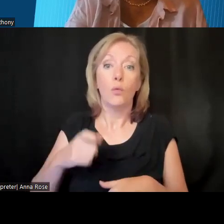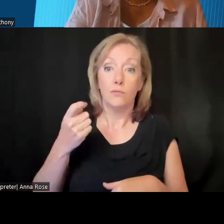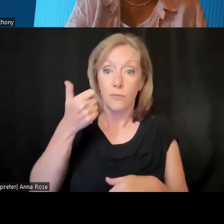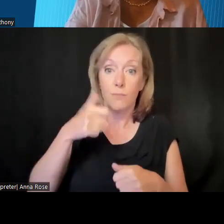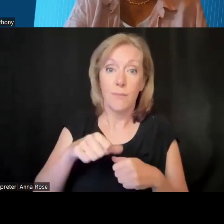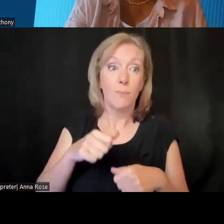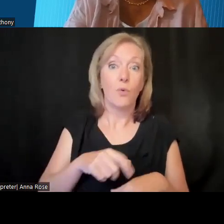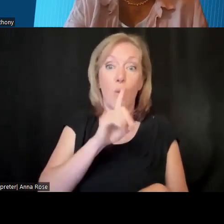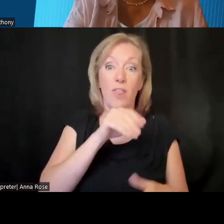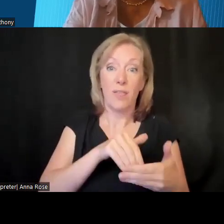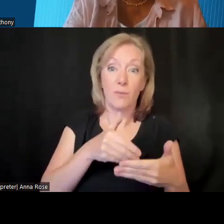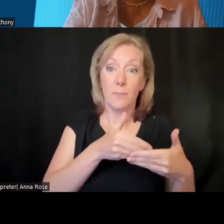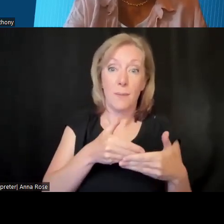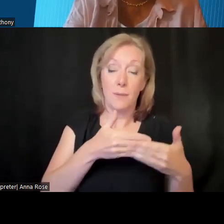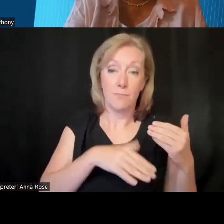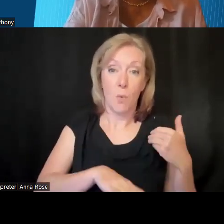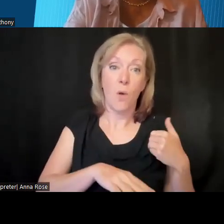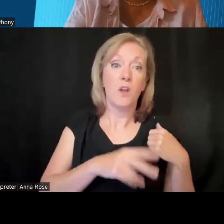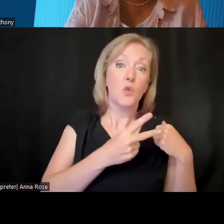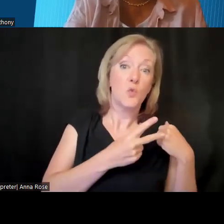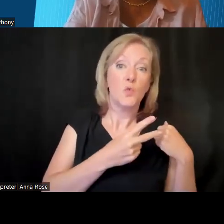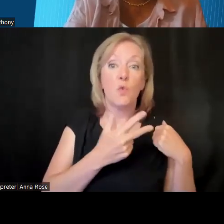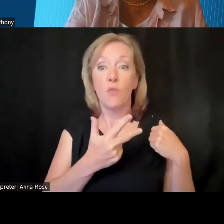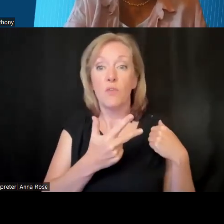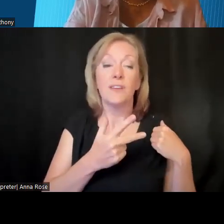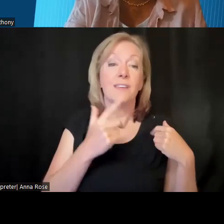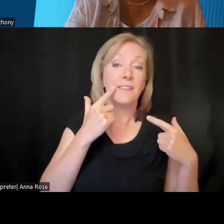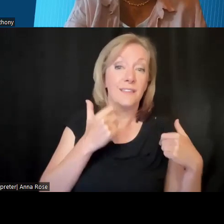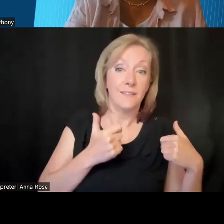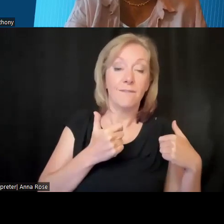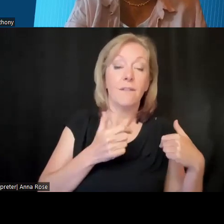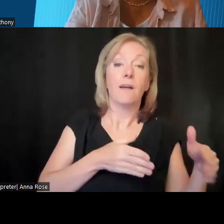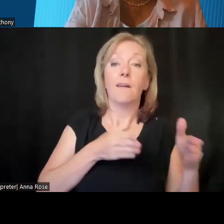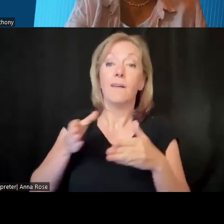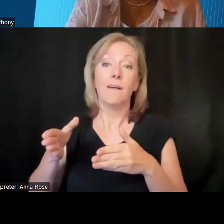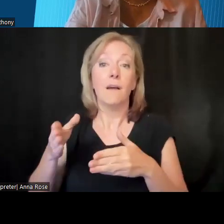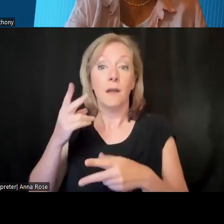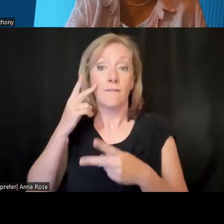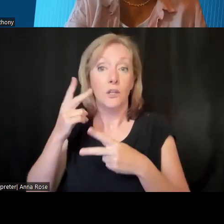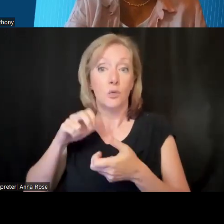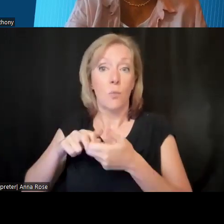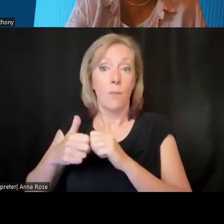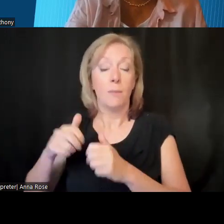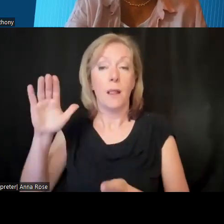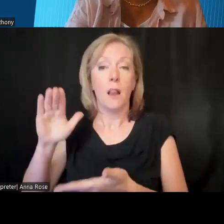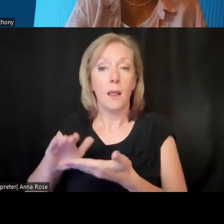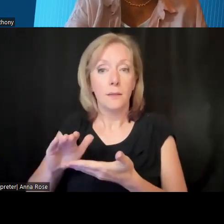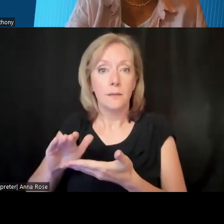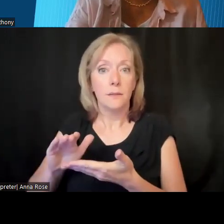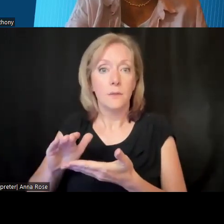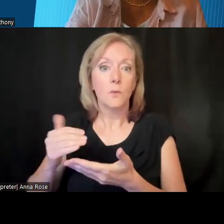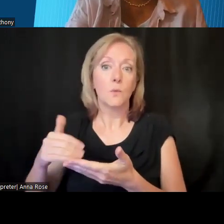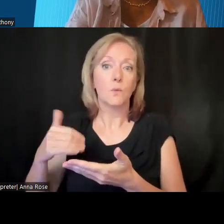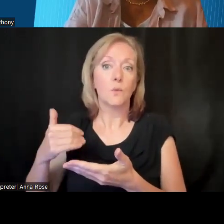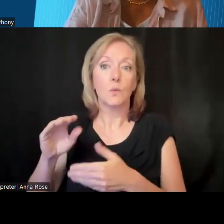impairment perspective. And so there hasn't been a national urgency for a parallel construction on the newborn